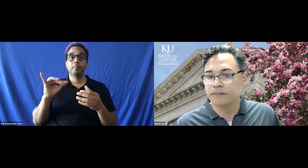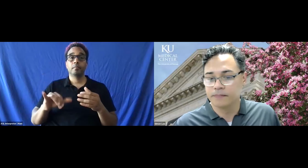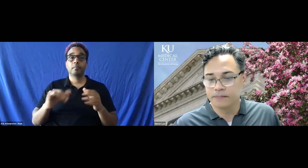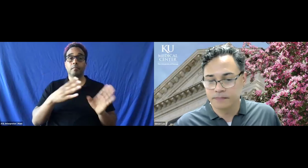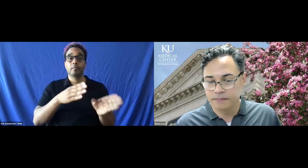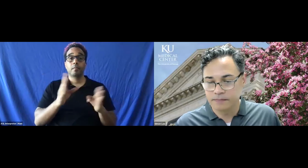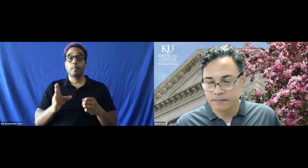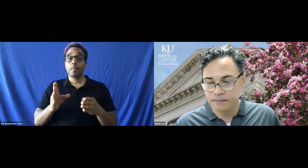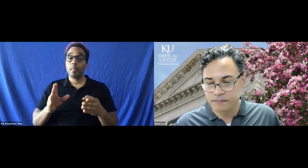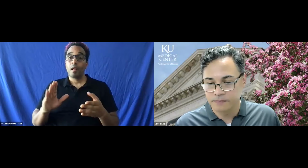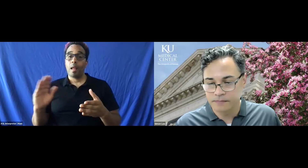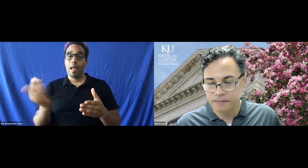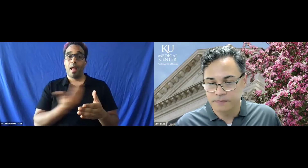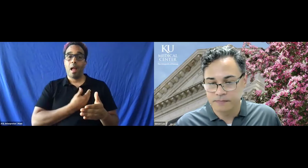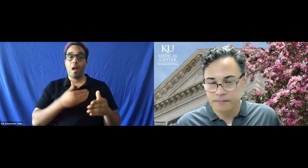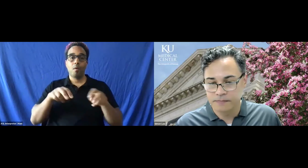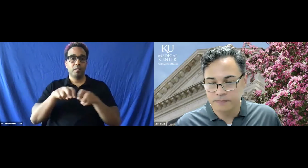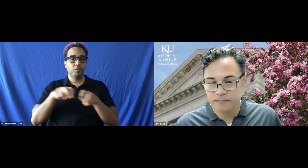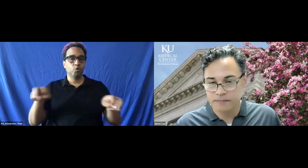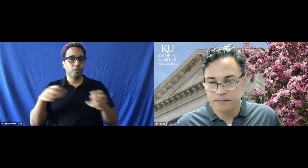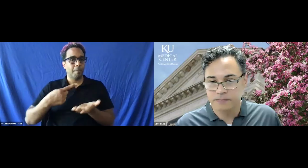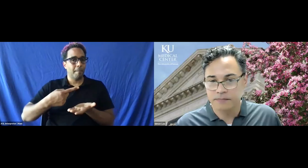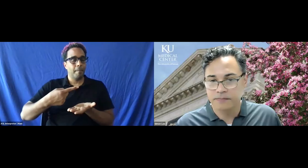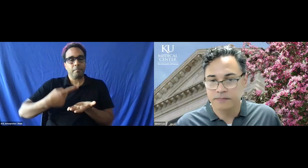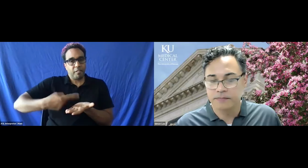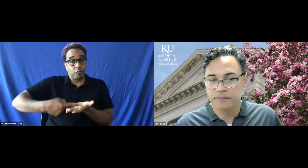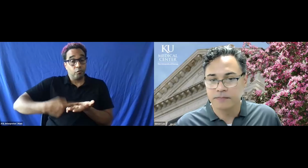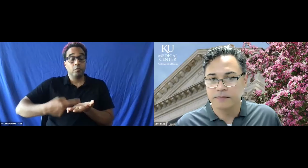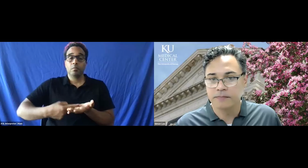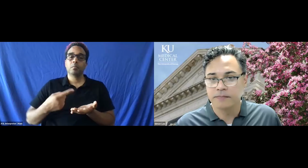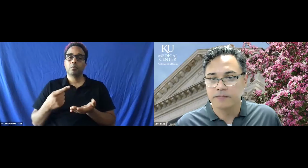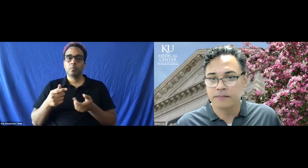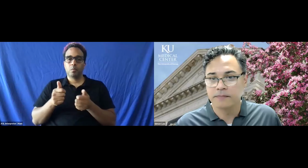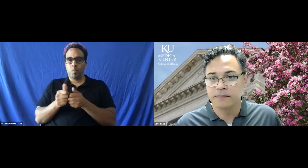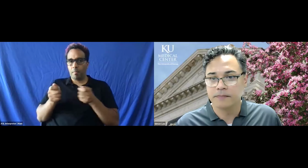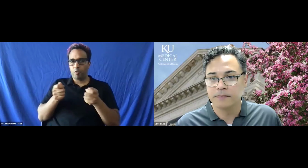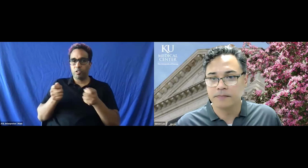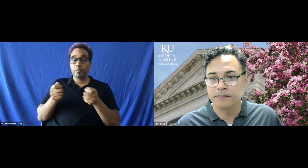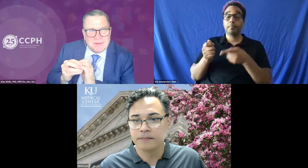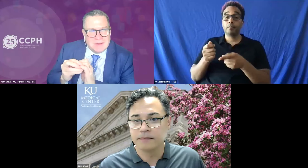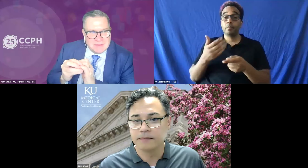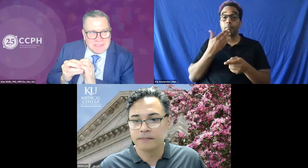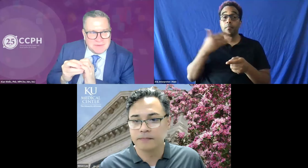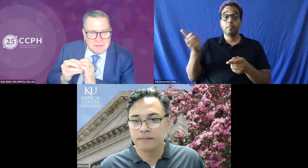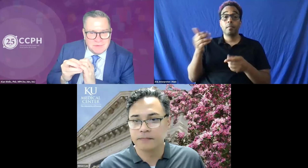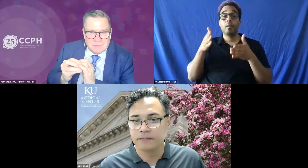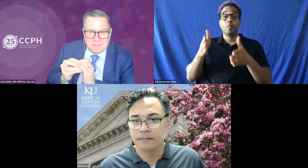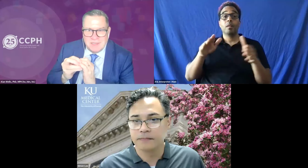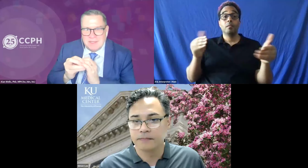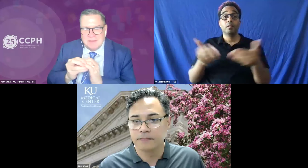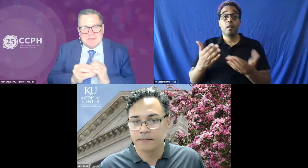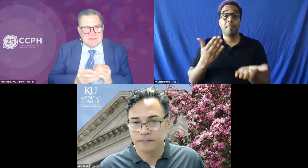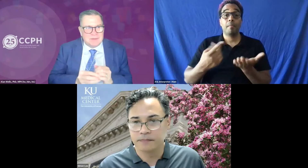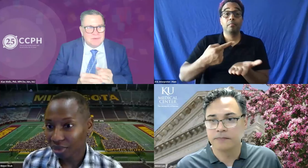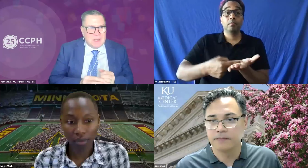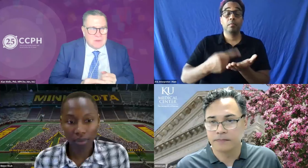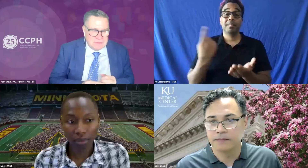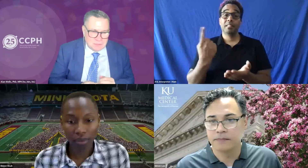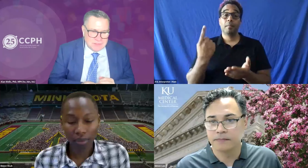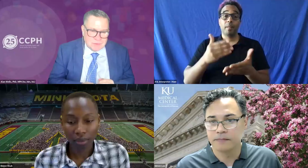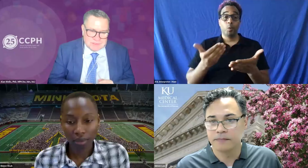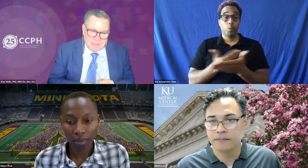moderated discussion panel. I think one good way to do it is to introduce something, to talk about something new from